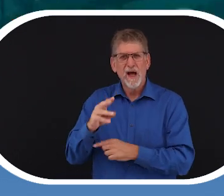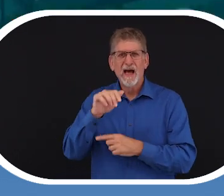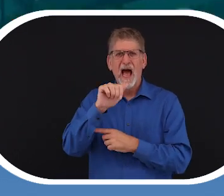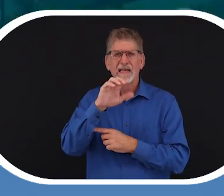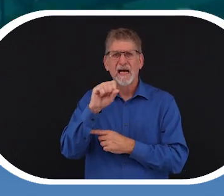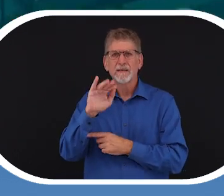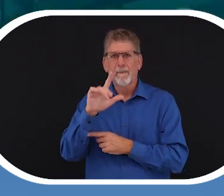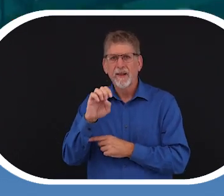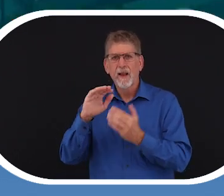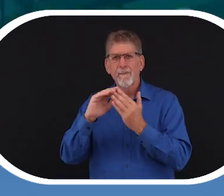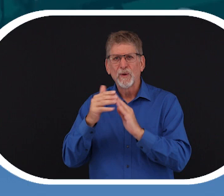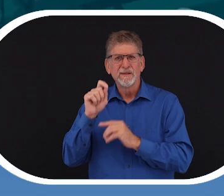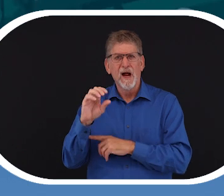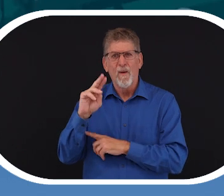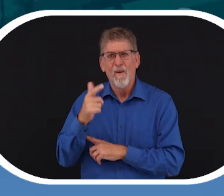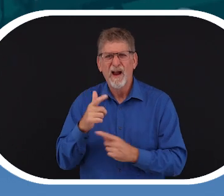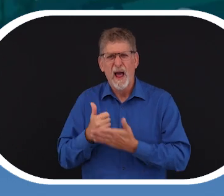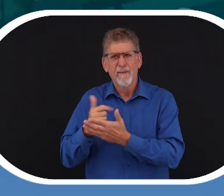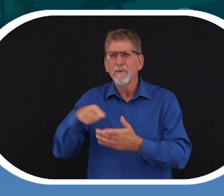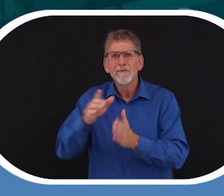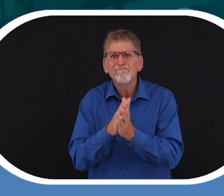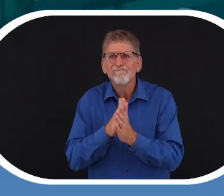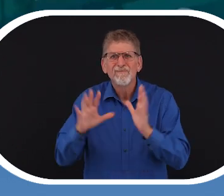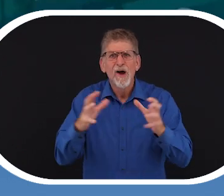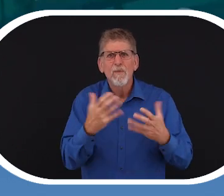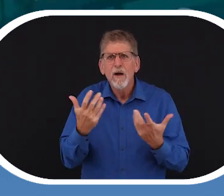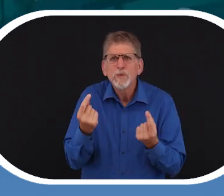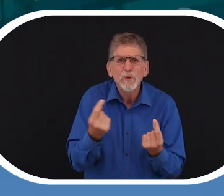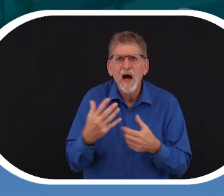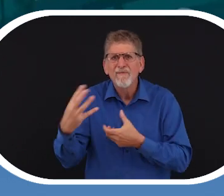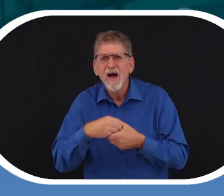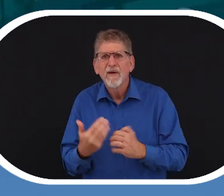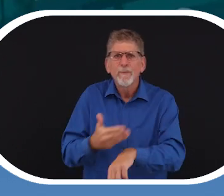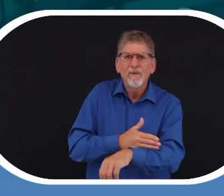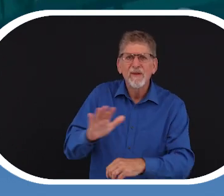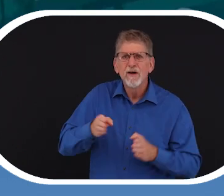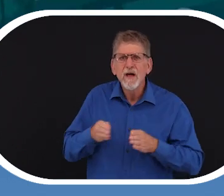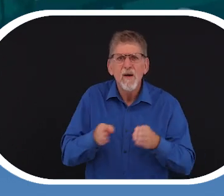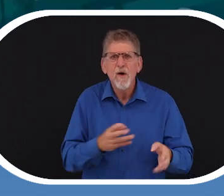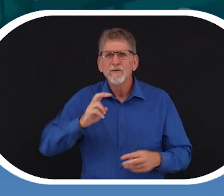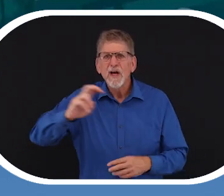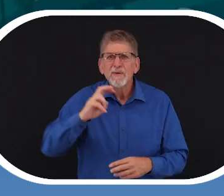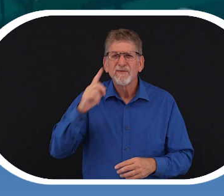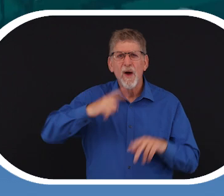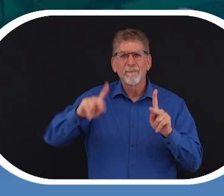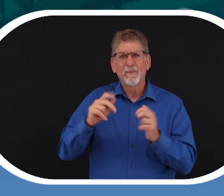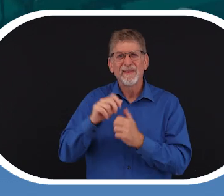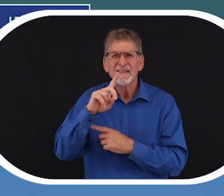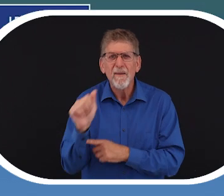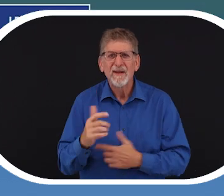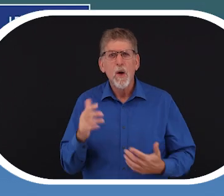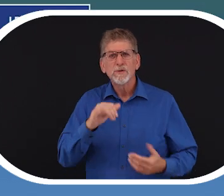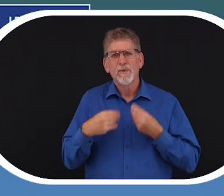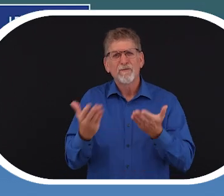called accessiblecommunities.org, which helps interested parties understand what they can do to improve their sidewalks and transportation systems for people with disabilities,